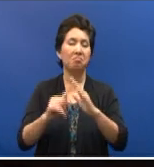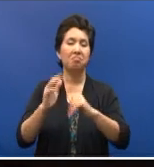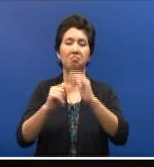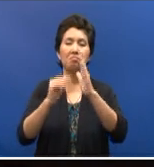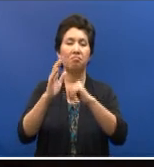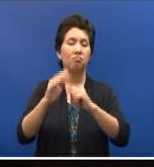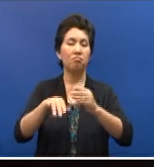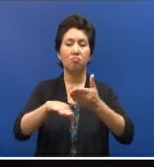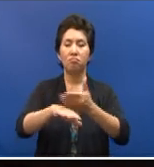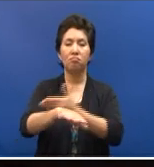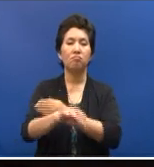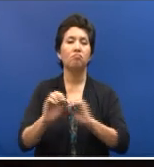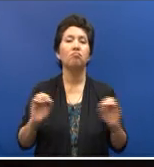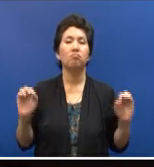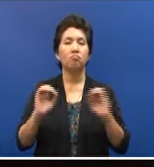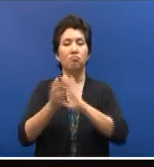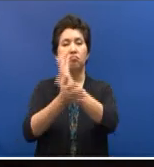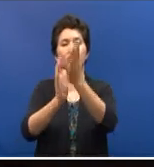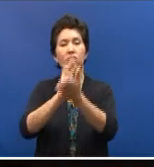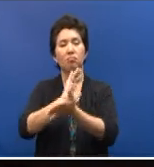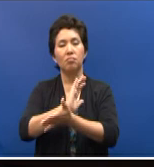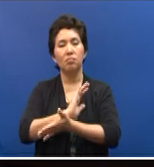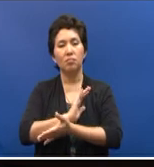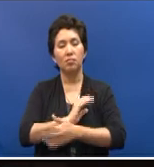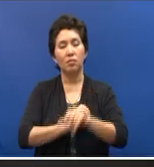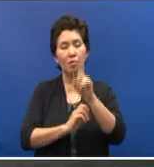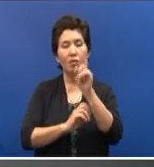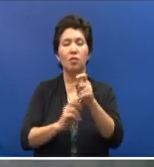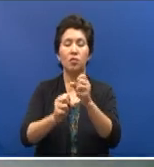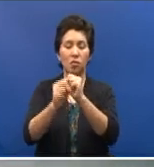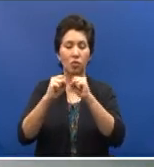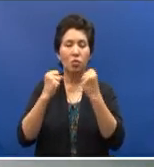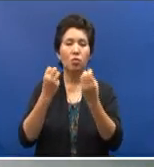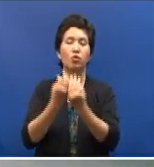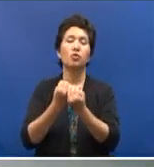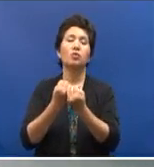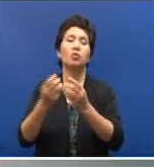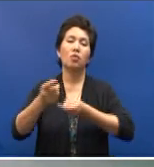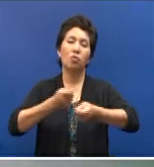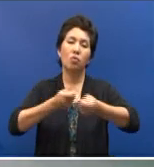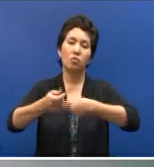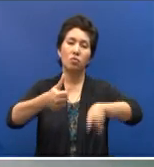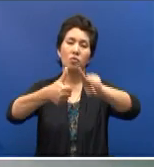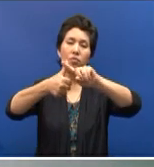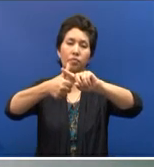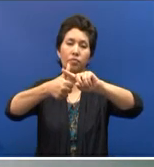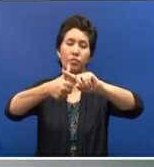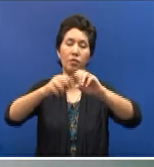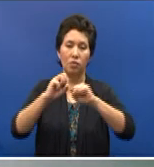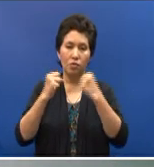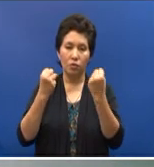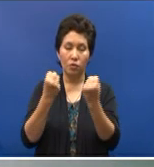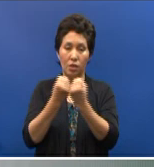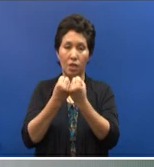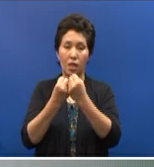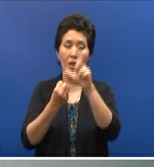Okay, so the following are informal means of social control. Okay, so the first one is